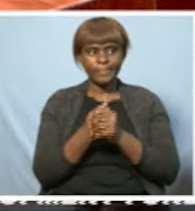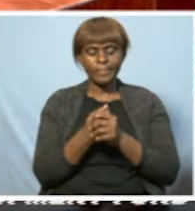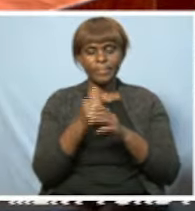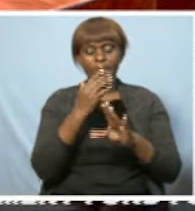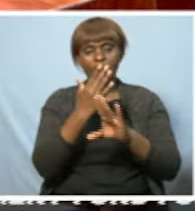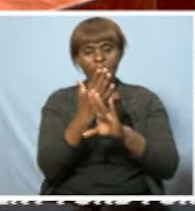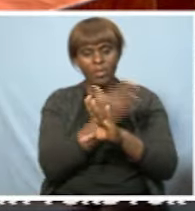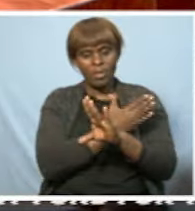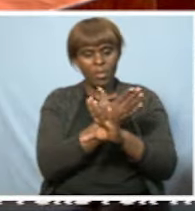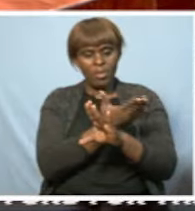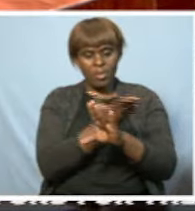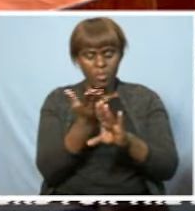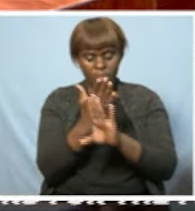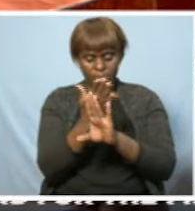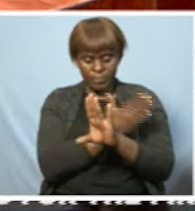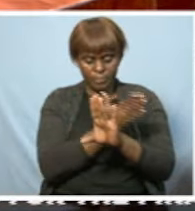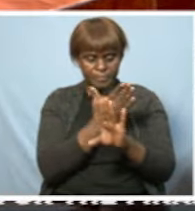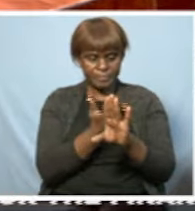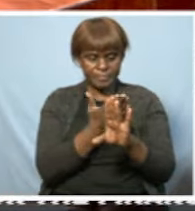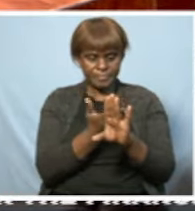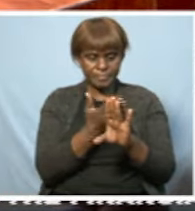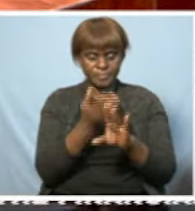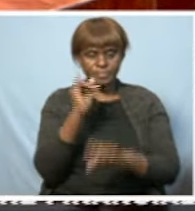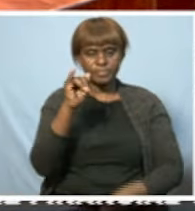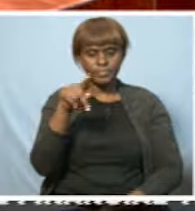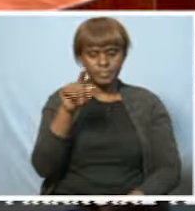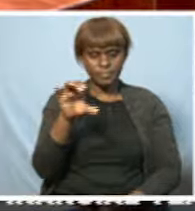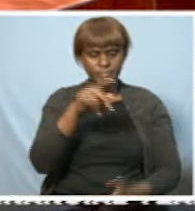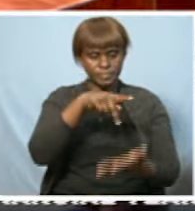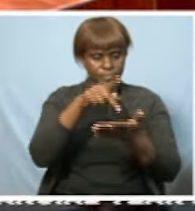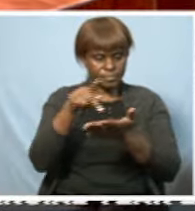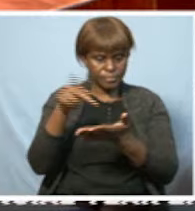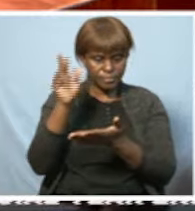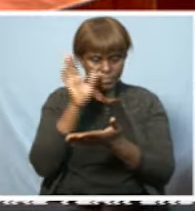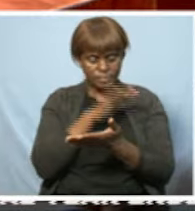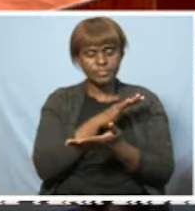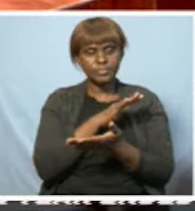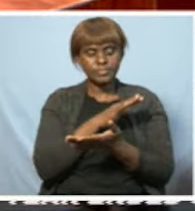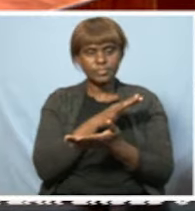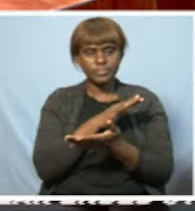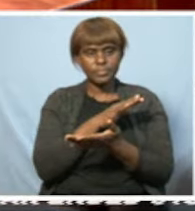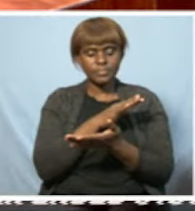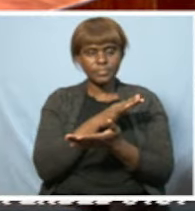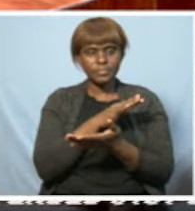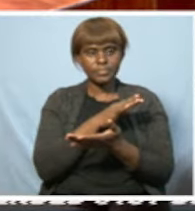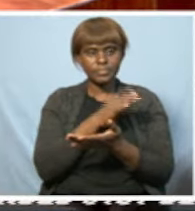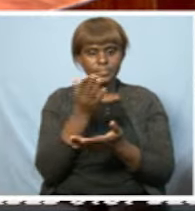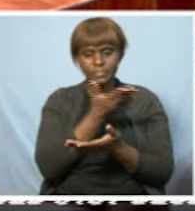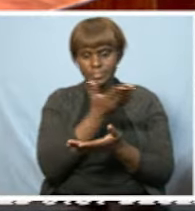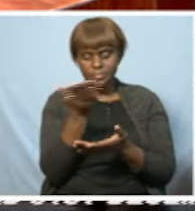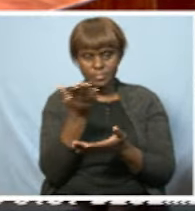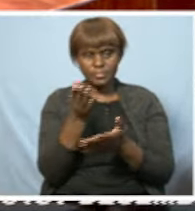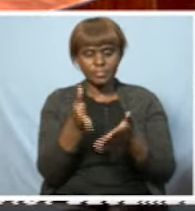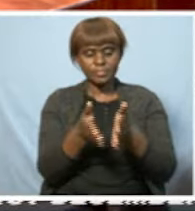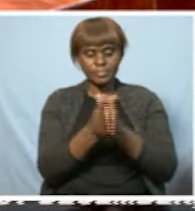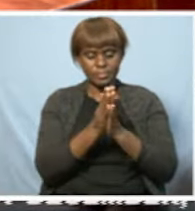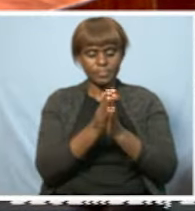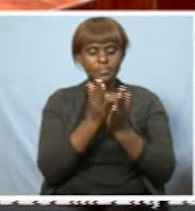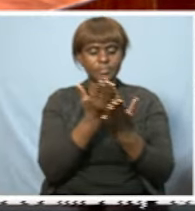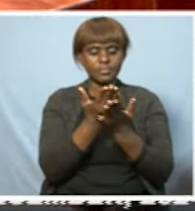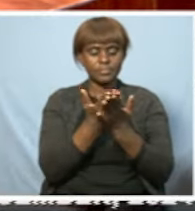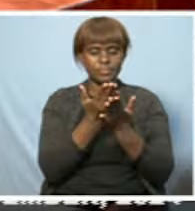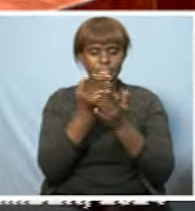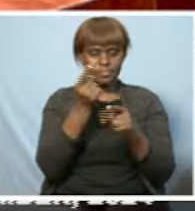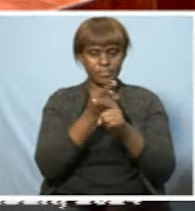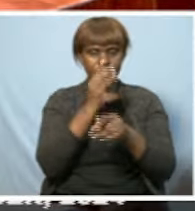Before this IPC is paid, there is a request from the